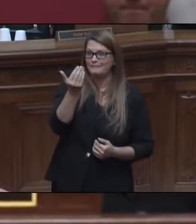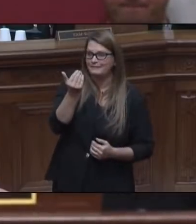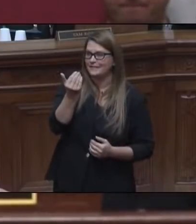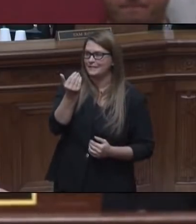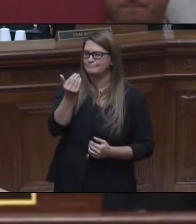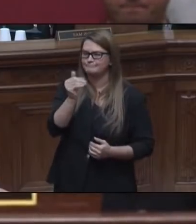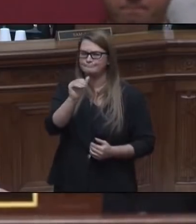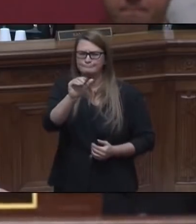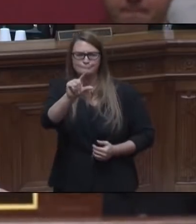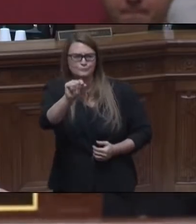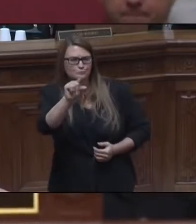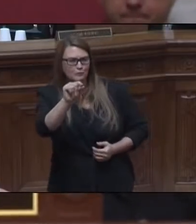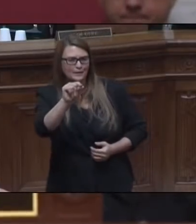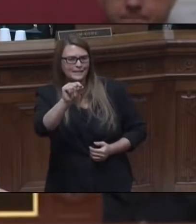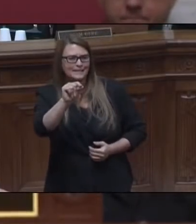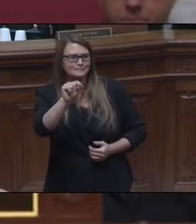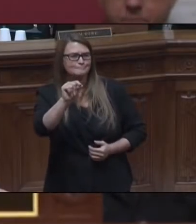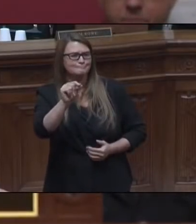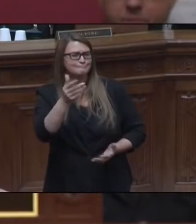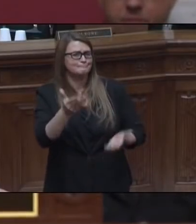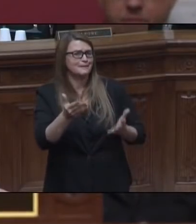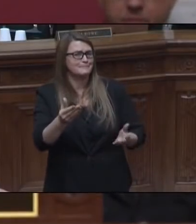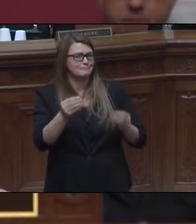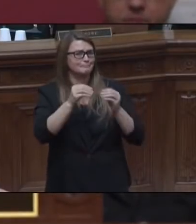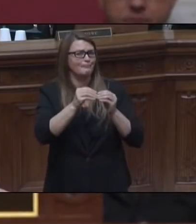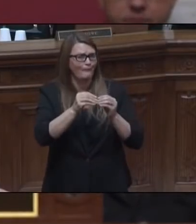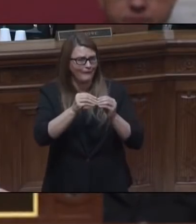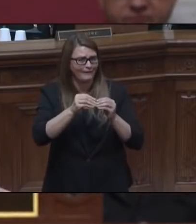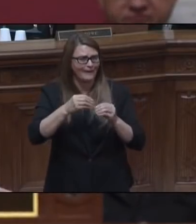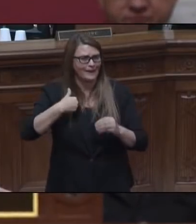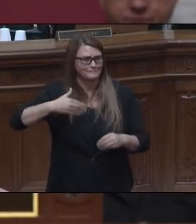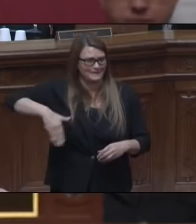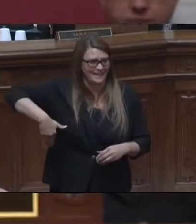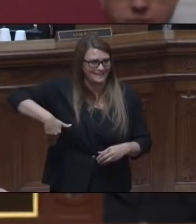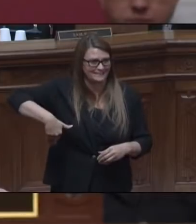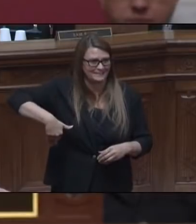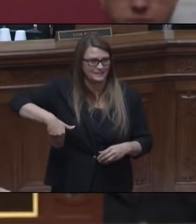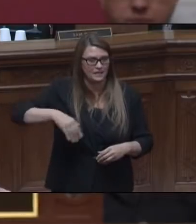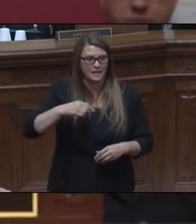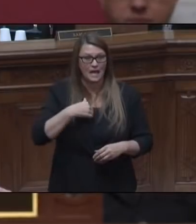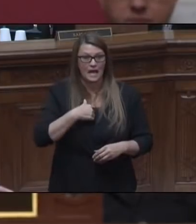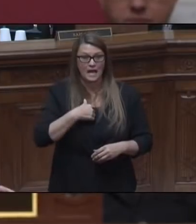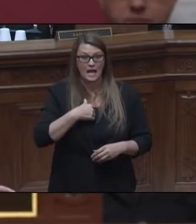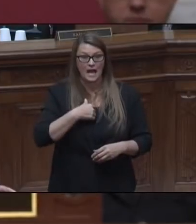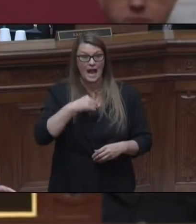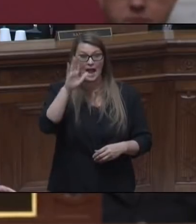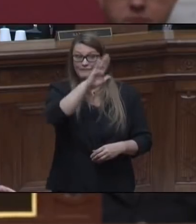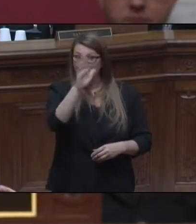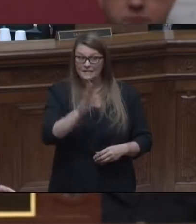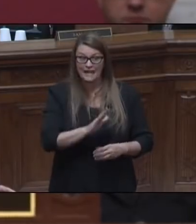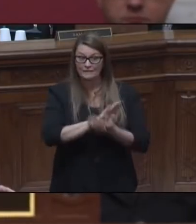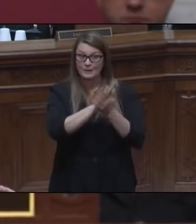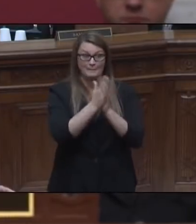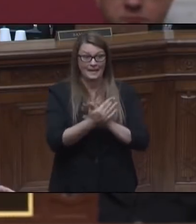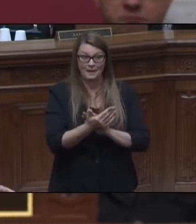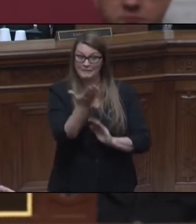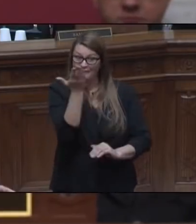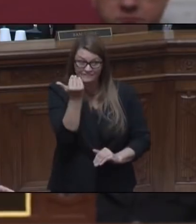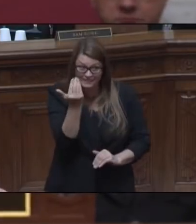minutes late or sometimes even later than that, I've never really been 15 days late.